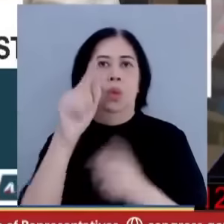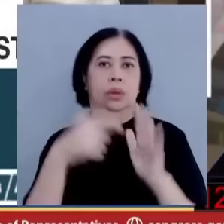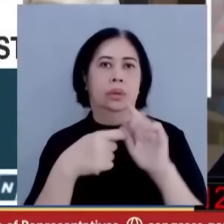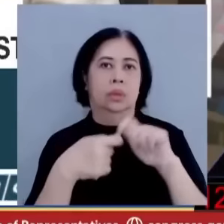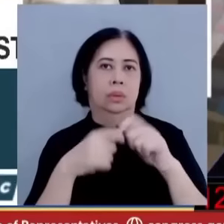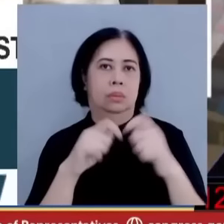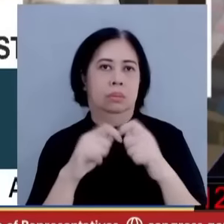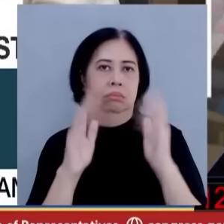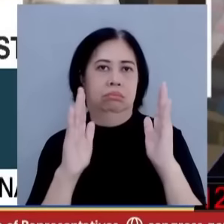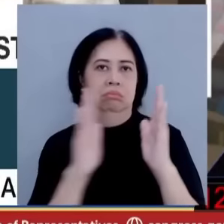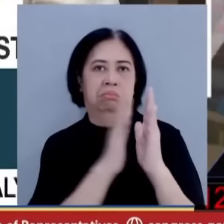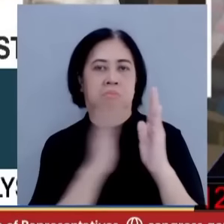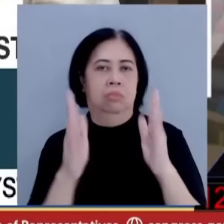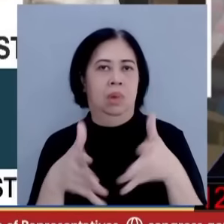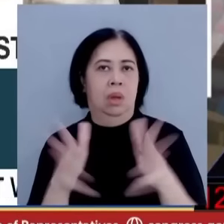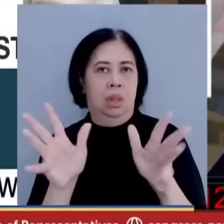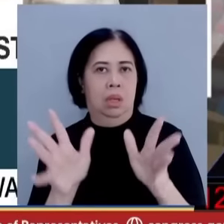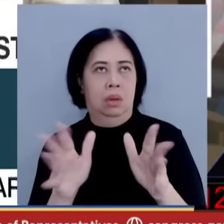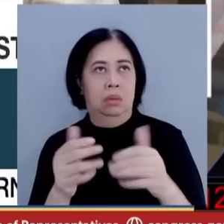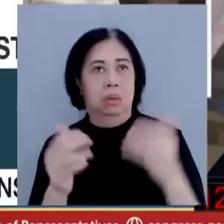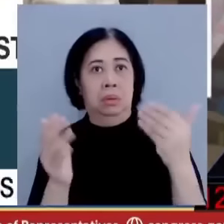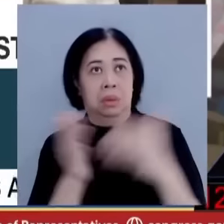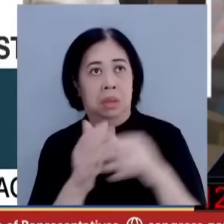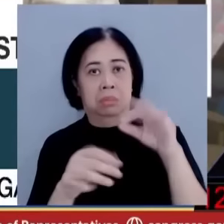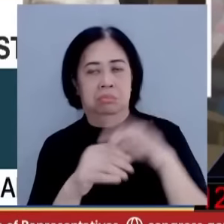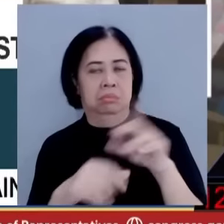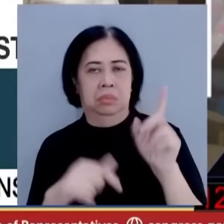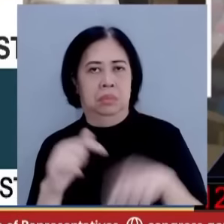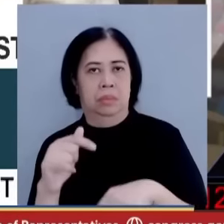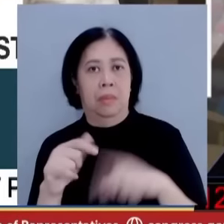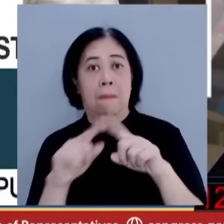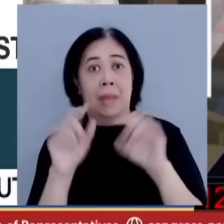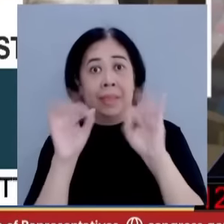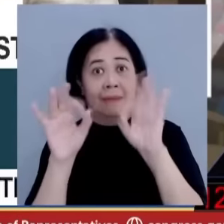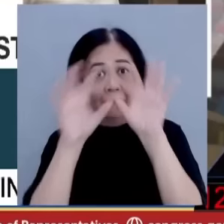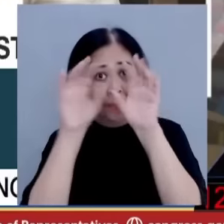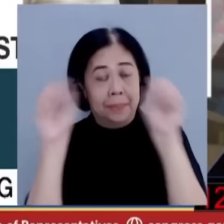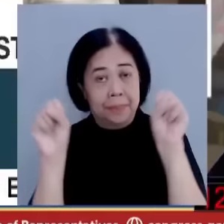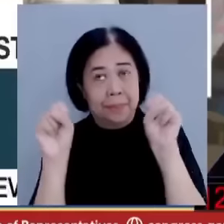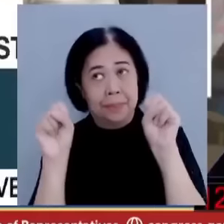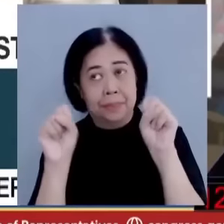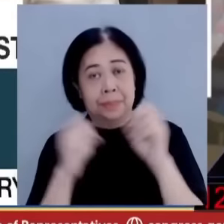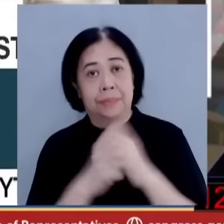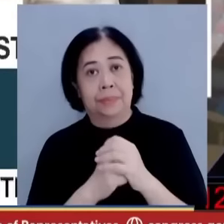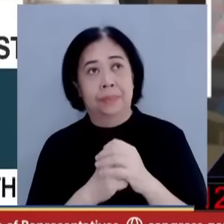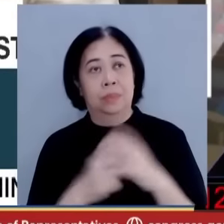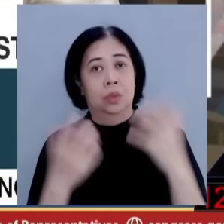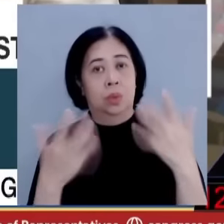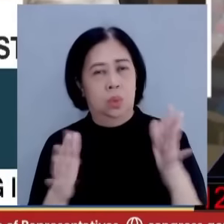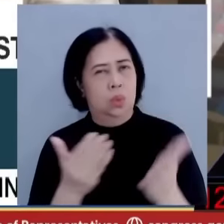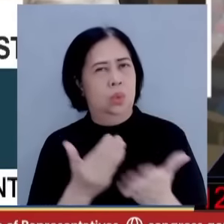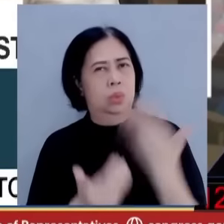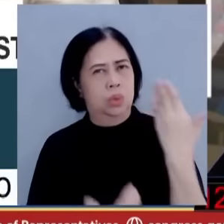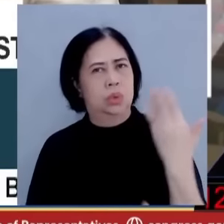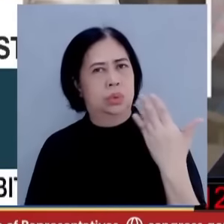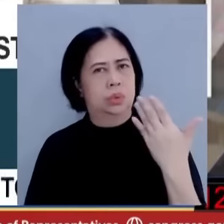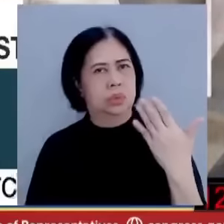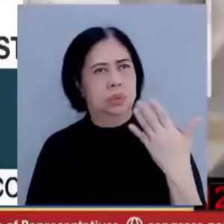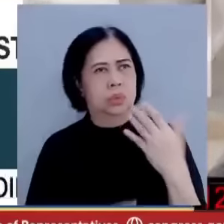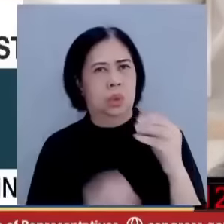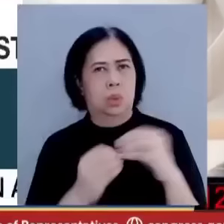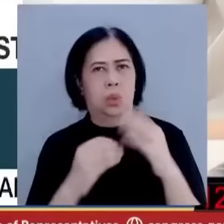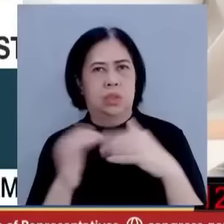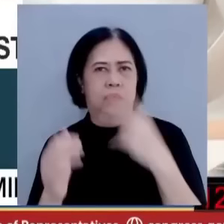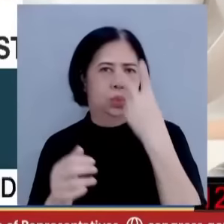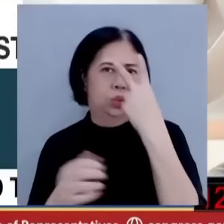that is allowed by the Constitution. Mm. But if a president has already almost, no, that means more than 2 years,